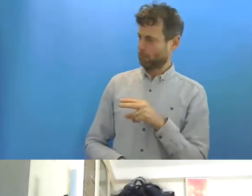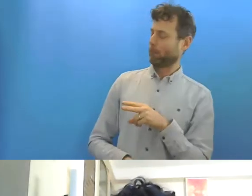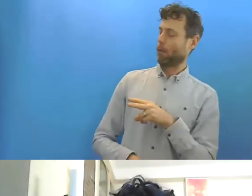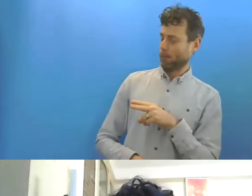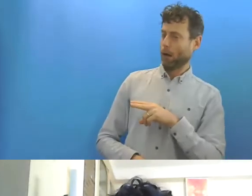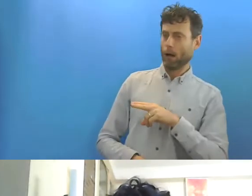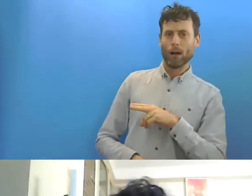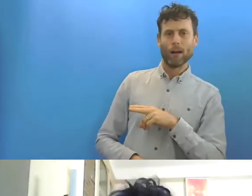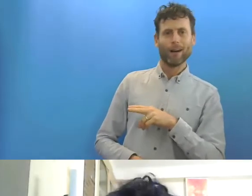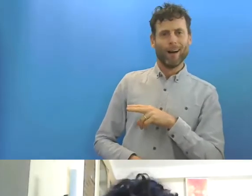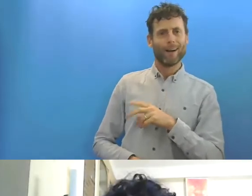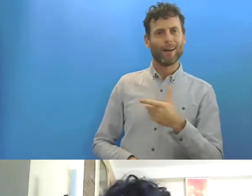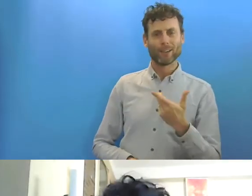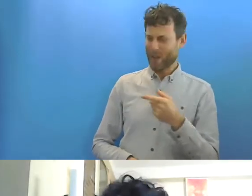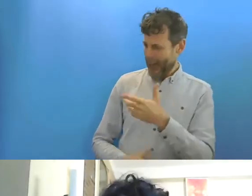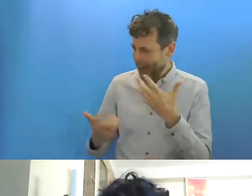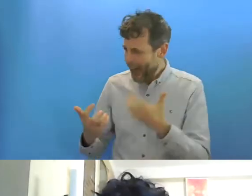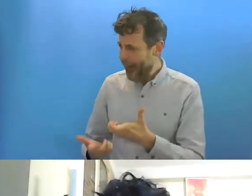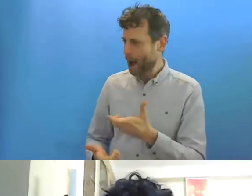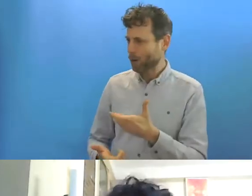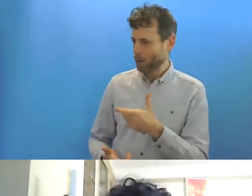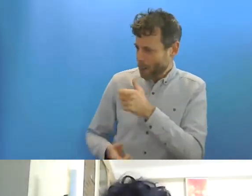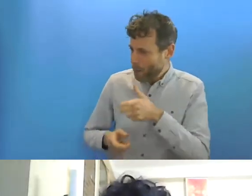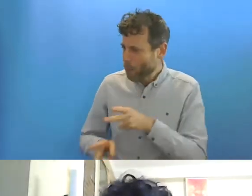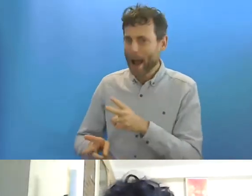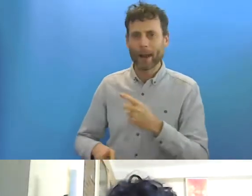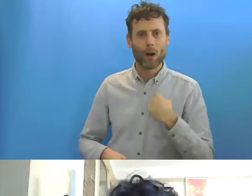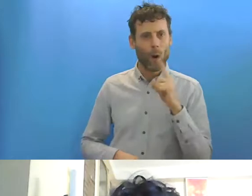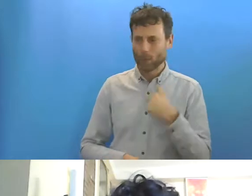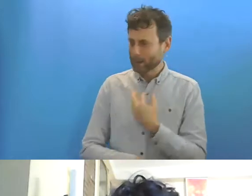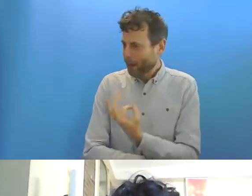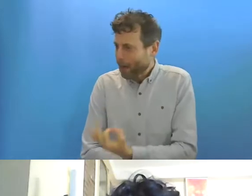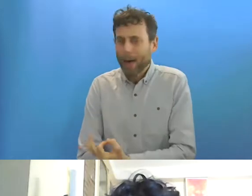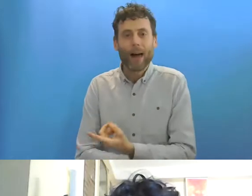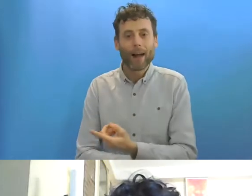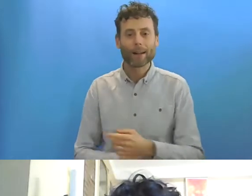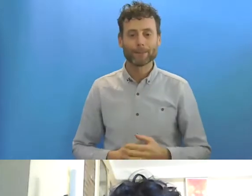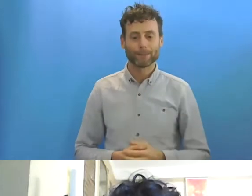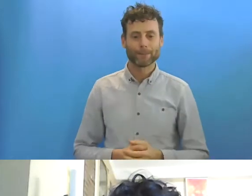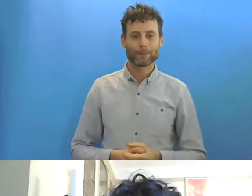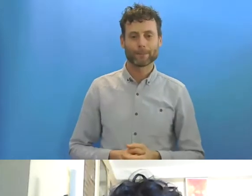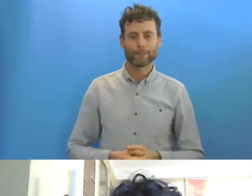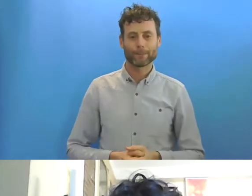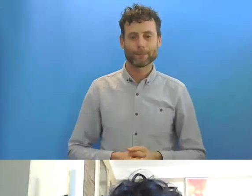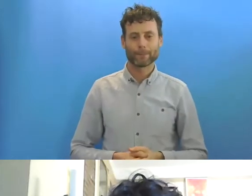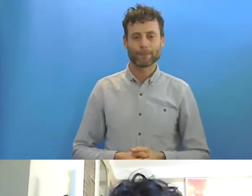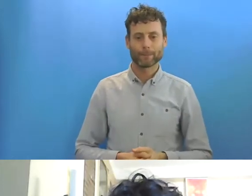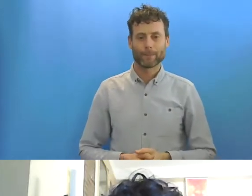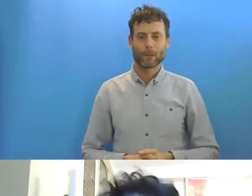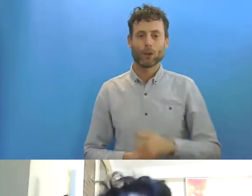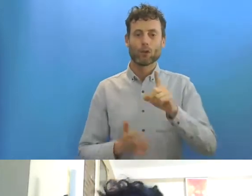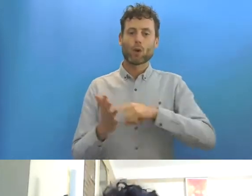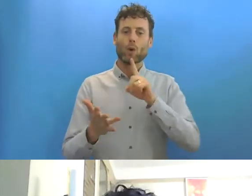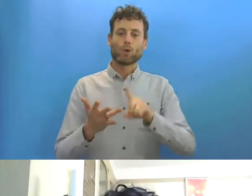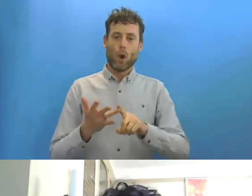when you're in it and how you do it. And it's just incredible so far. Great. Well, sure, this will be change over the